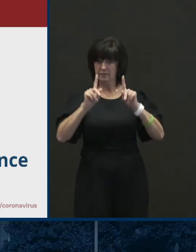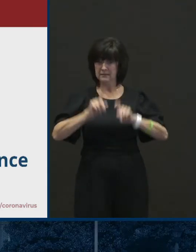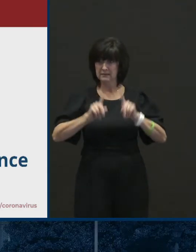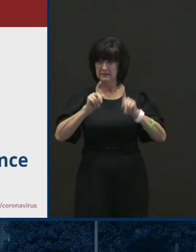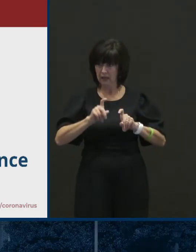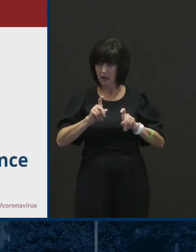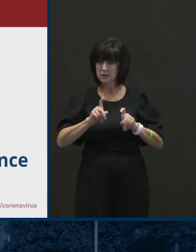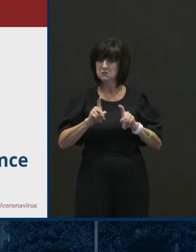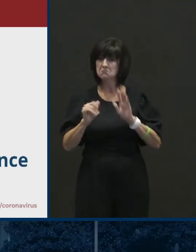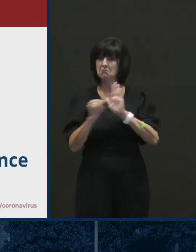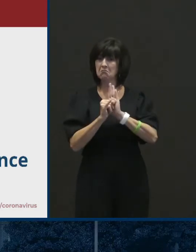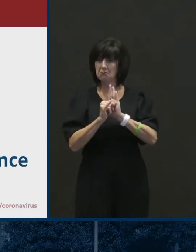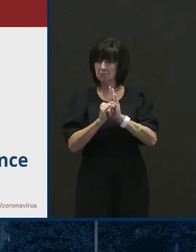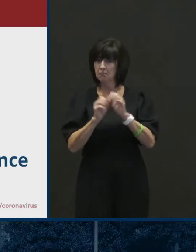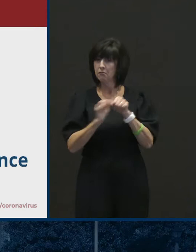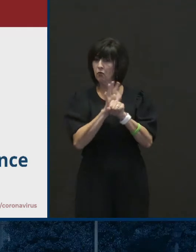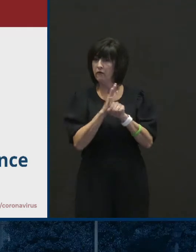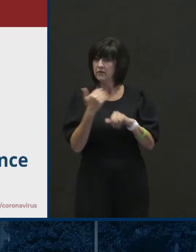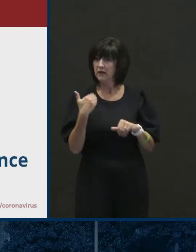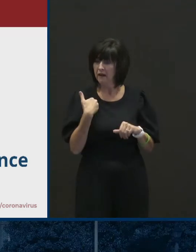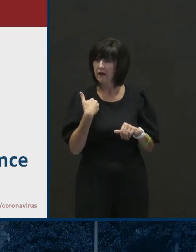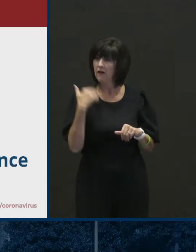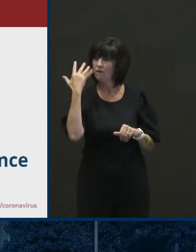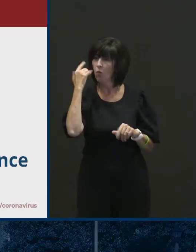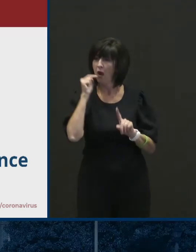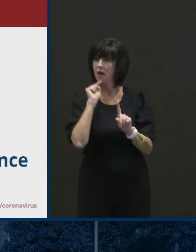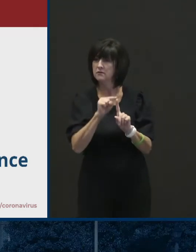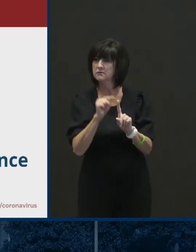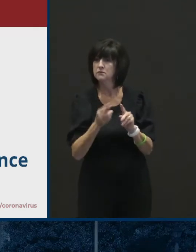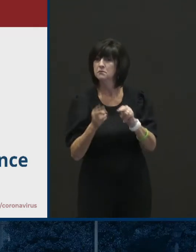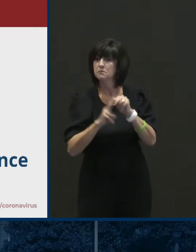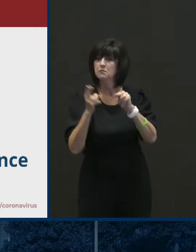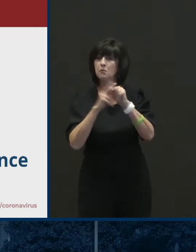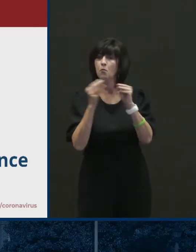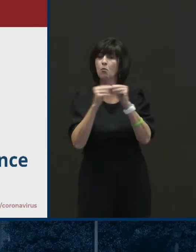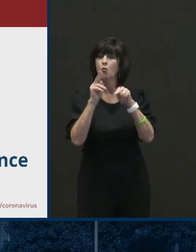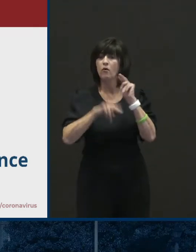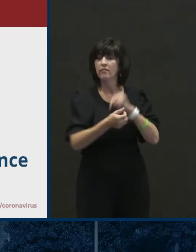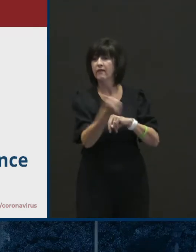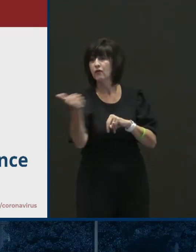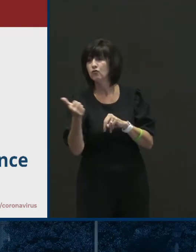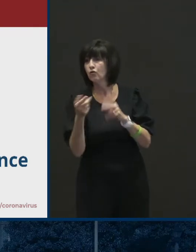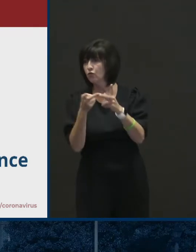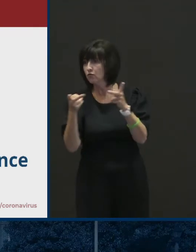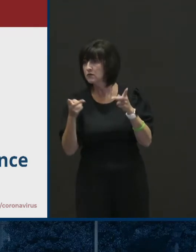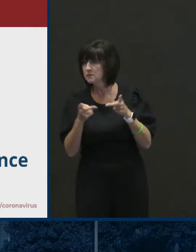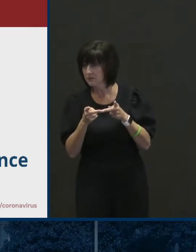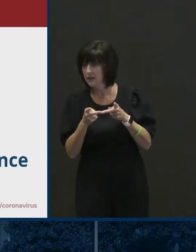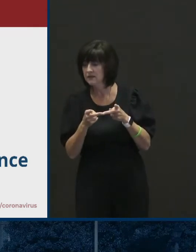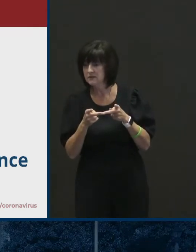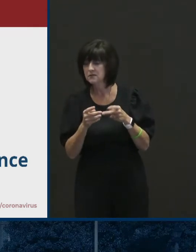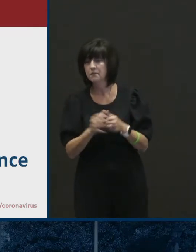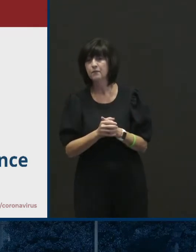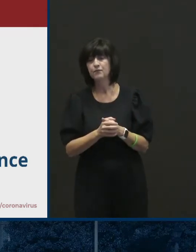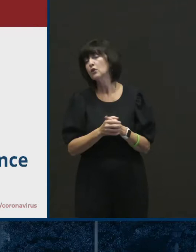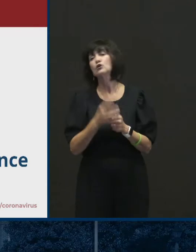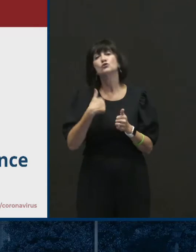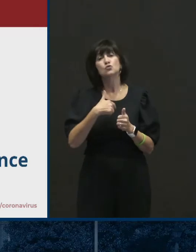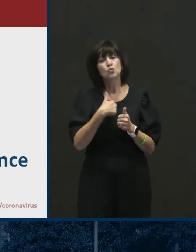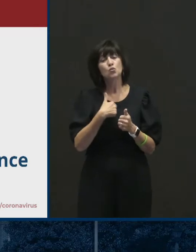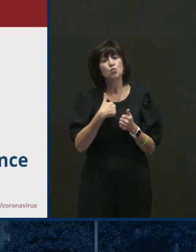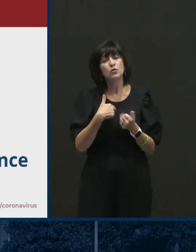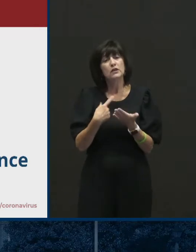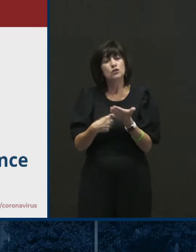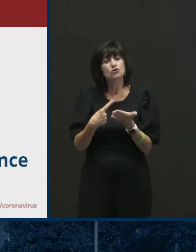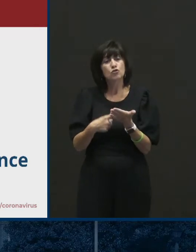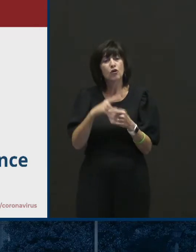we respond. I think you've seen it when we responded to the poultry plant issue, in our response to the beach issue. We've talked